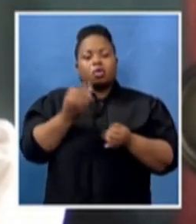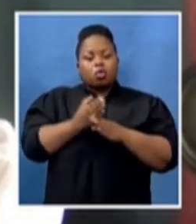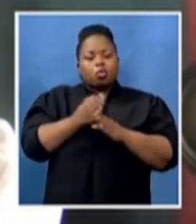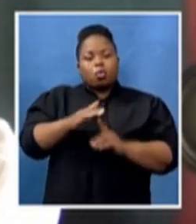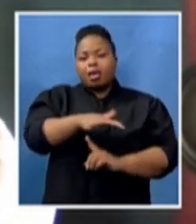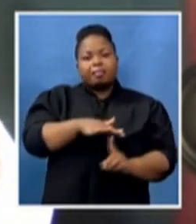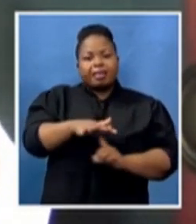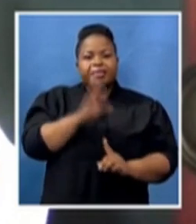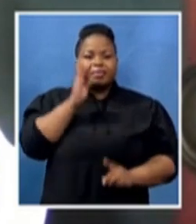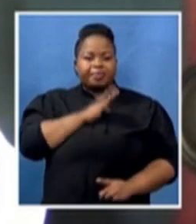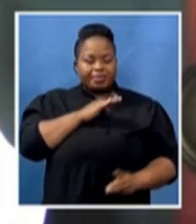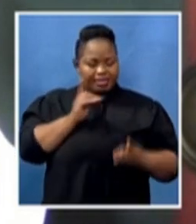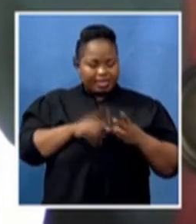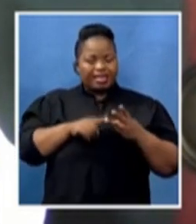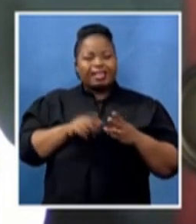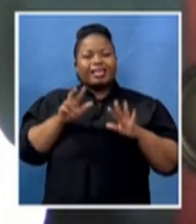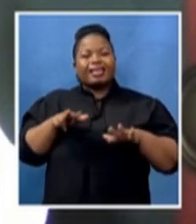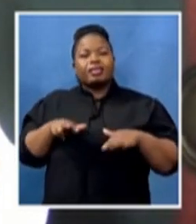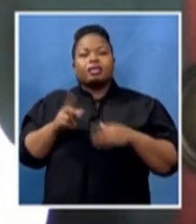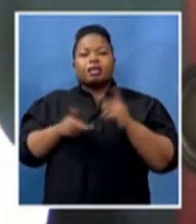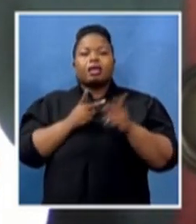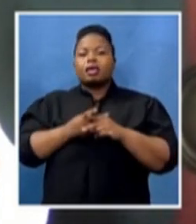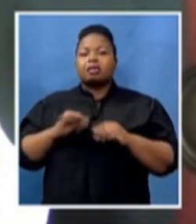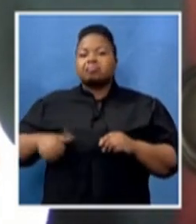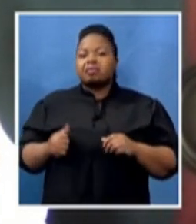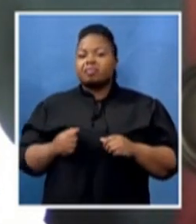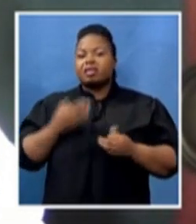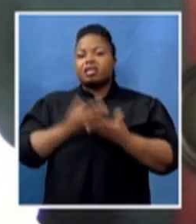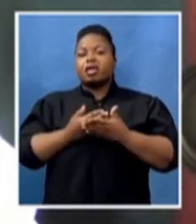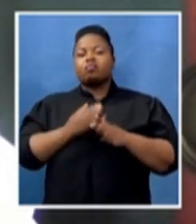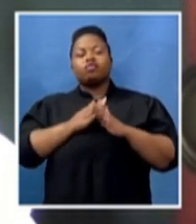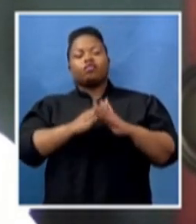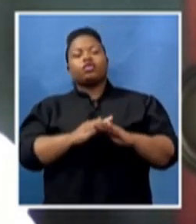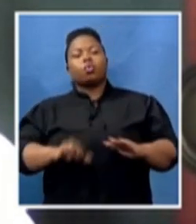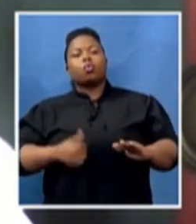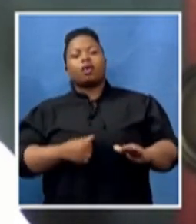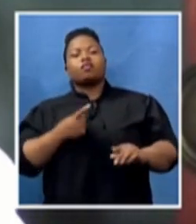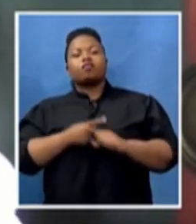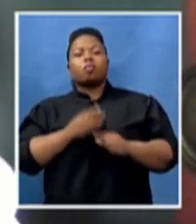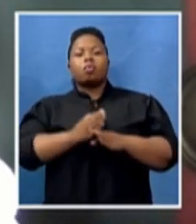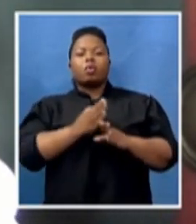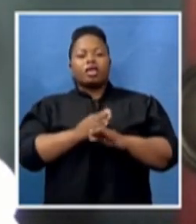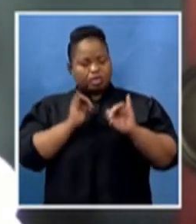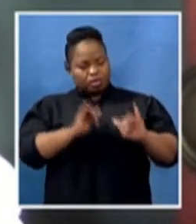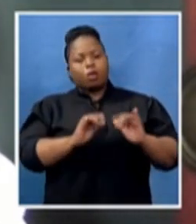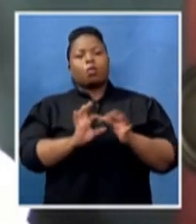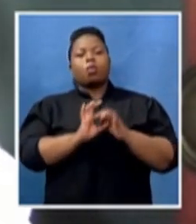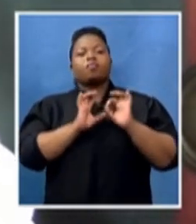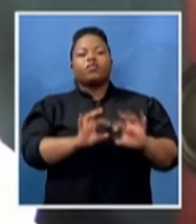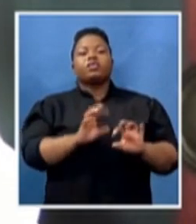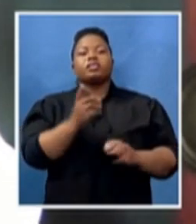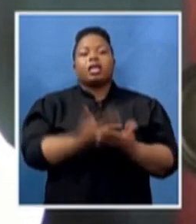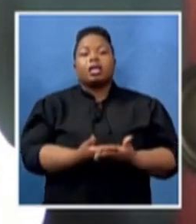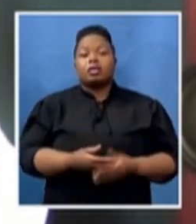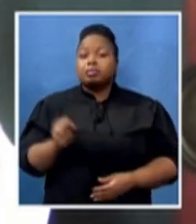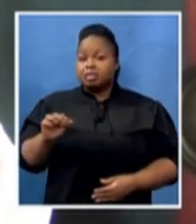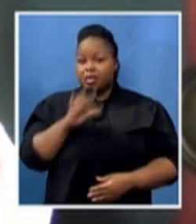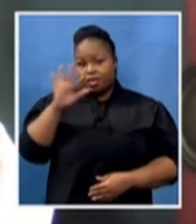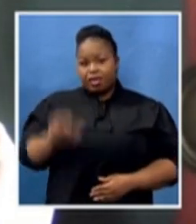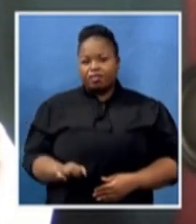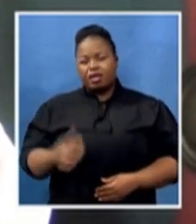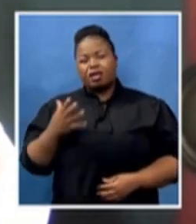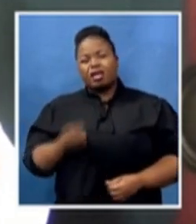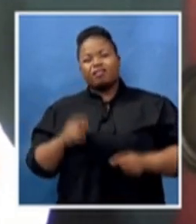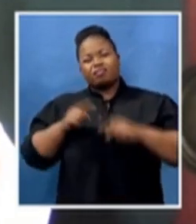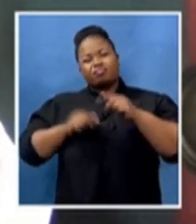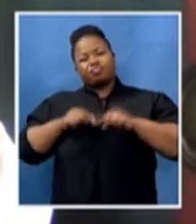can lawfully prevent their wives from working. South Africa has implemented a range of comprehensive and progressive